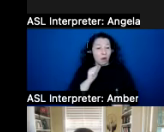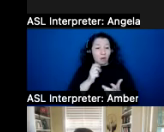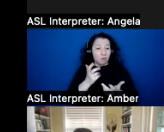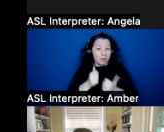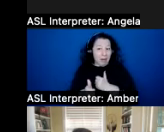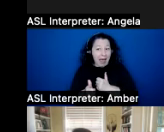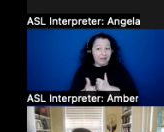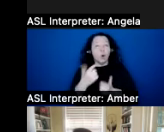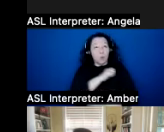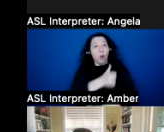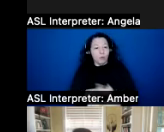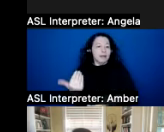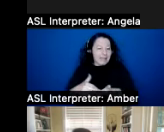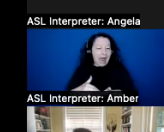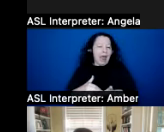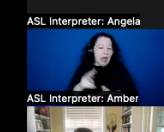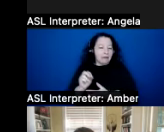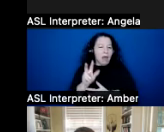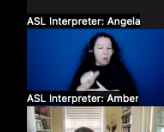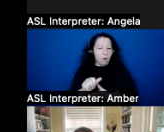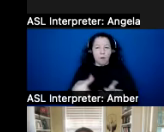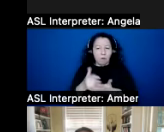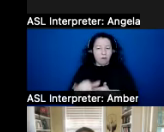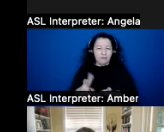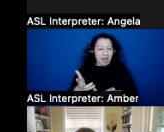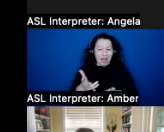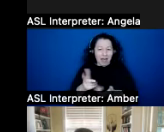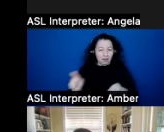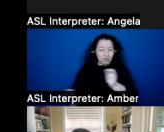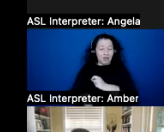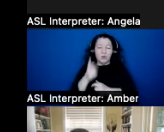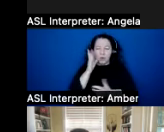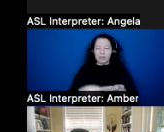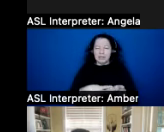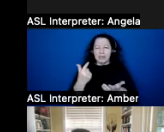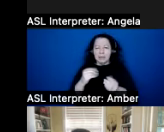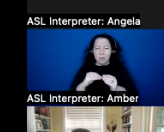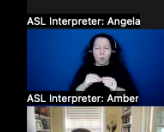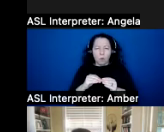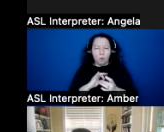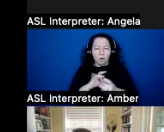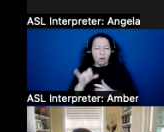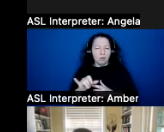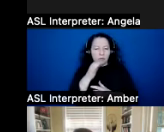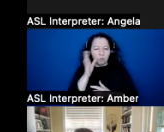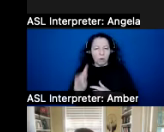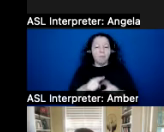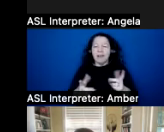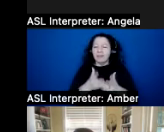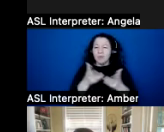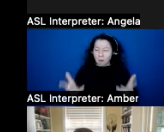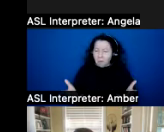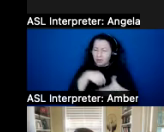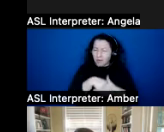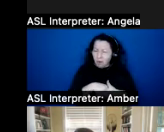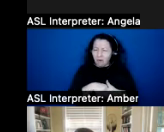the reauthorization, you know, all of that's changed things. We're going to get into a little bit more of that. But there's just so much into it. I